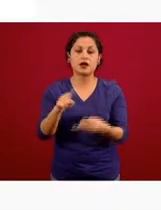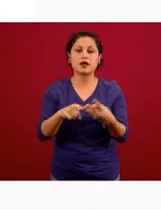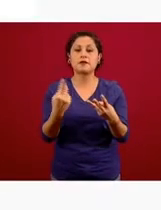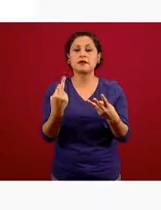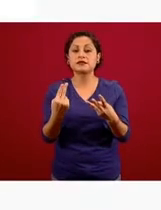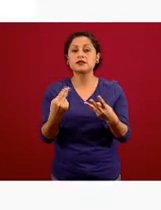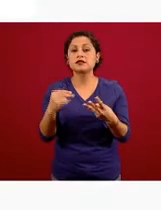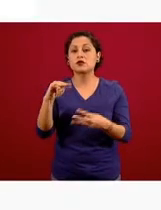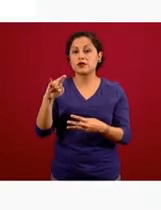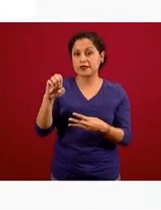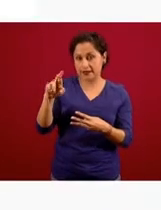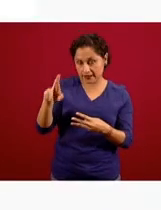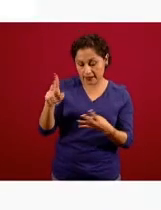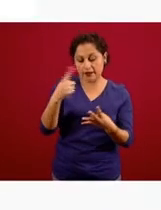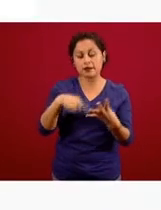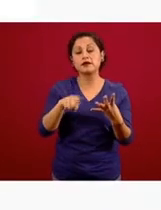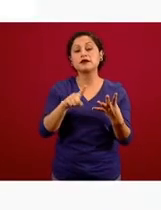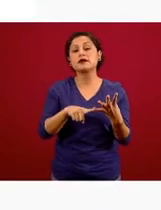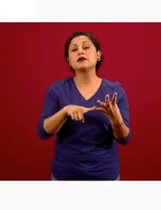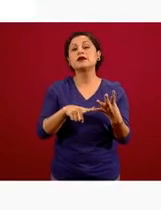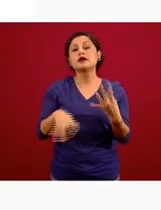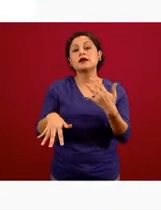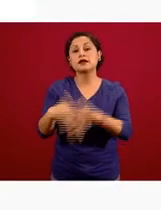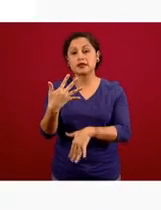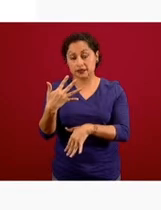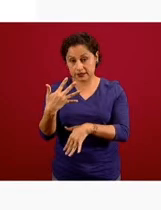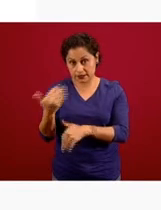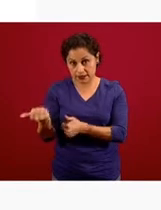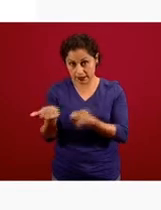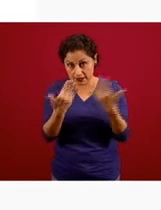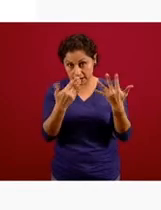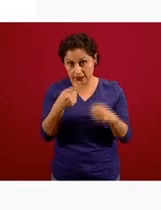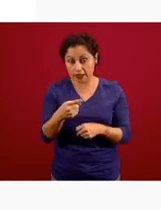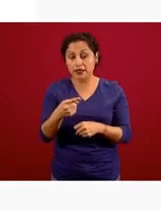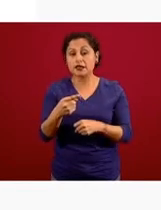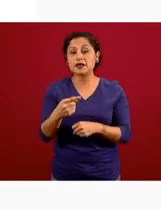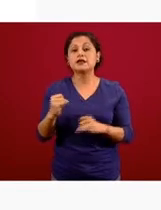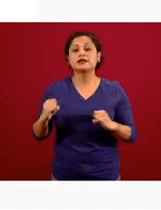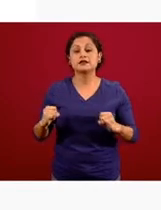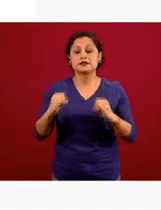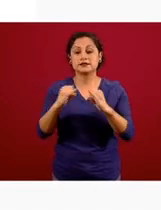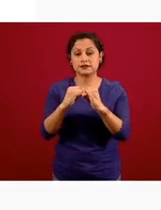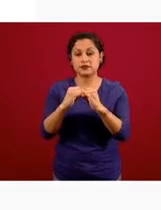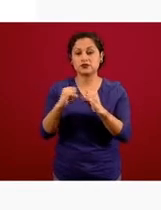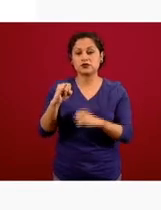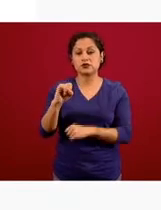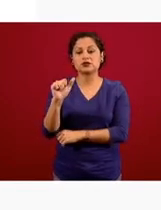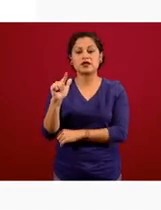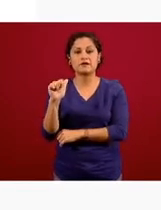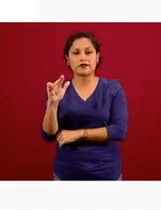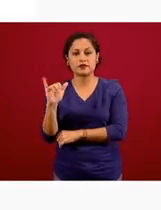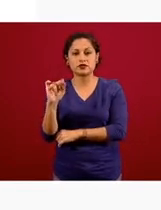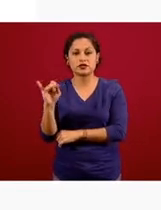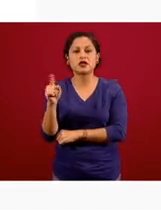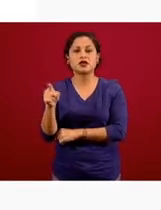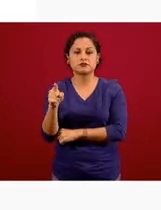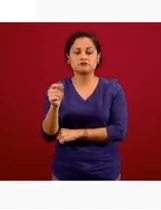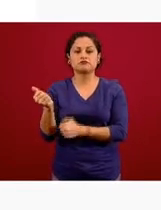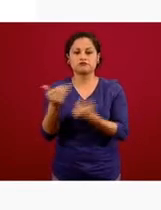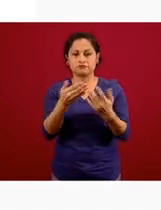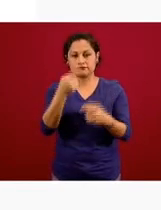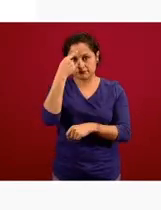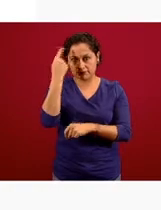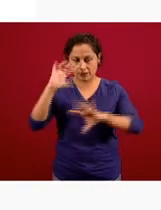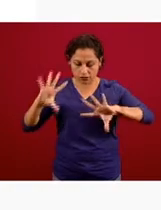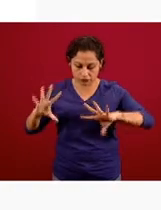of Ixtapaluca, 25 in the INER, and 15 on the National Institution of Medical Sciences